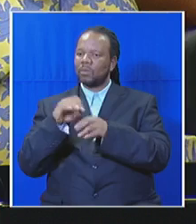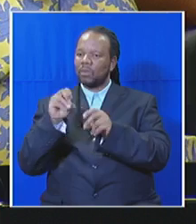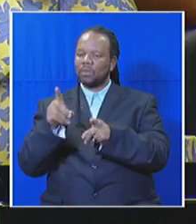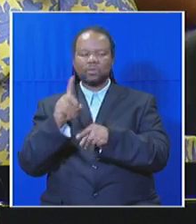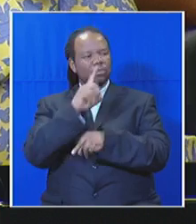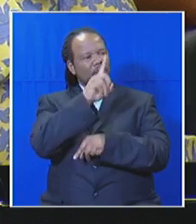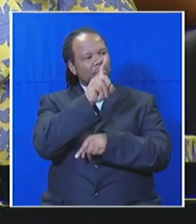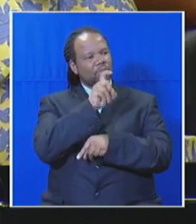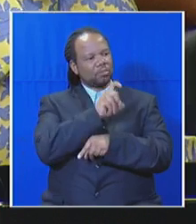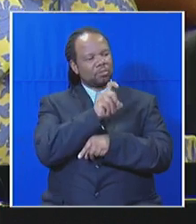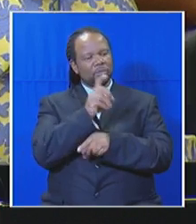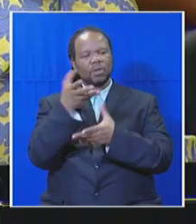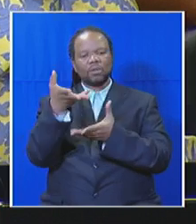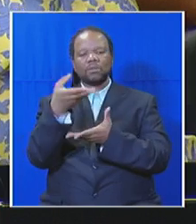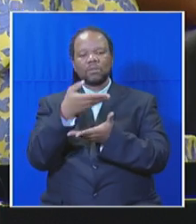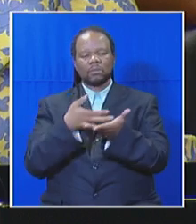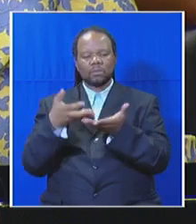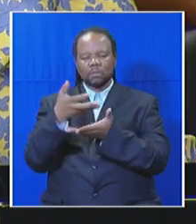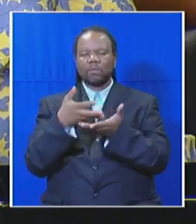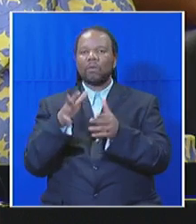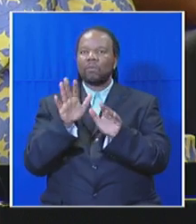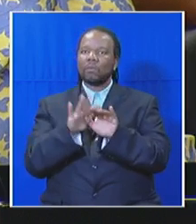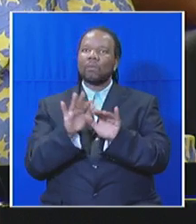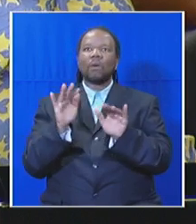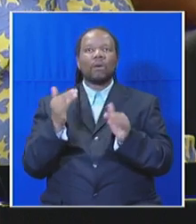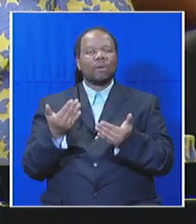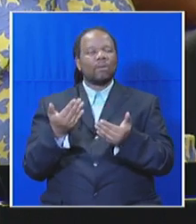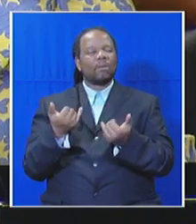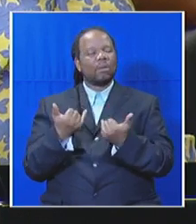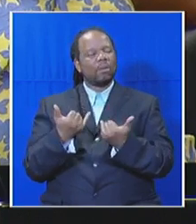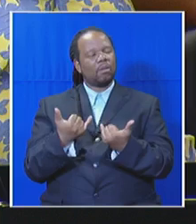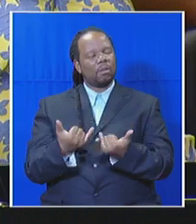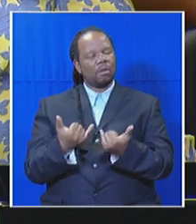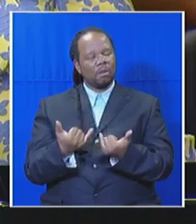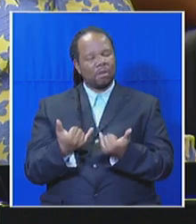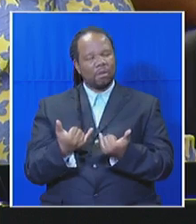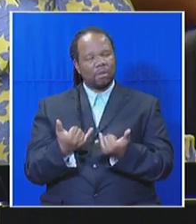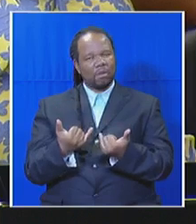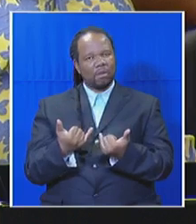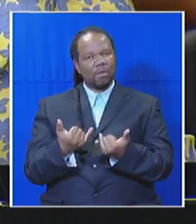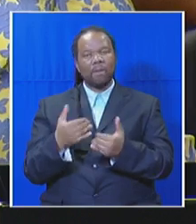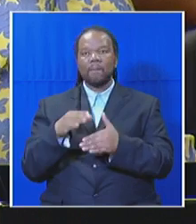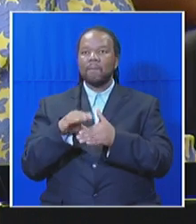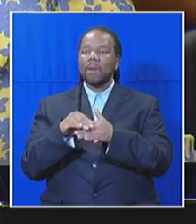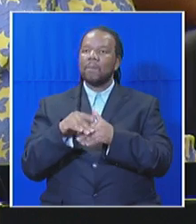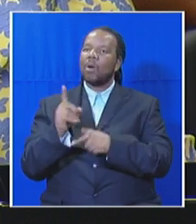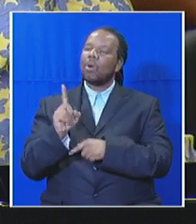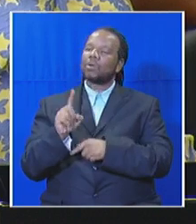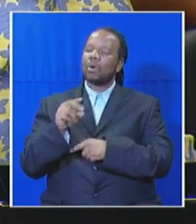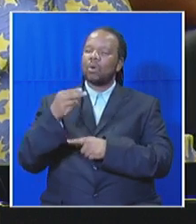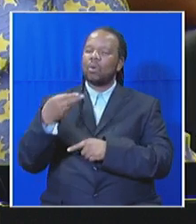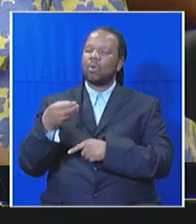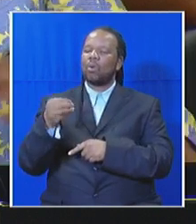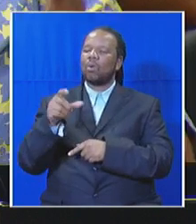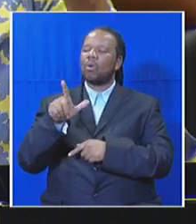to participate in. Can I ask a And question? I have now the Honorable Member Holomisa. Can I ask a question? And